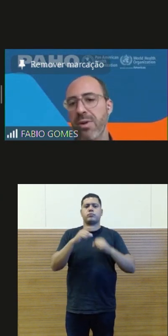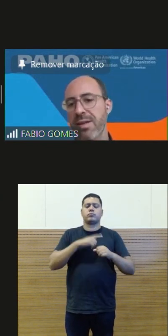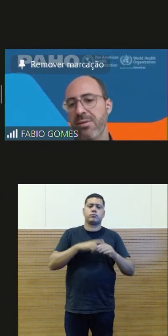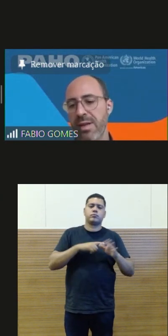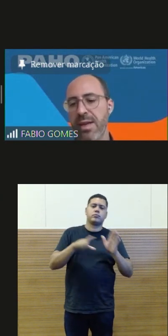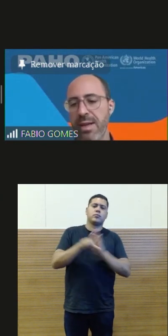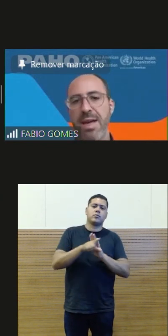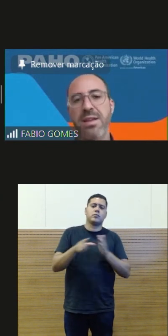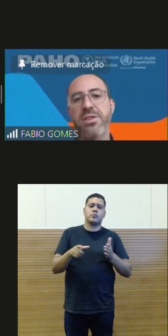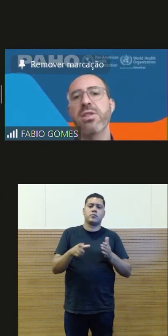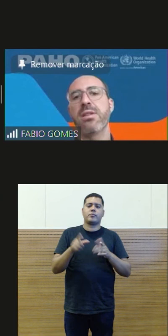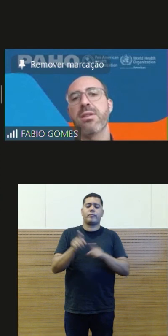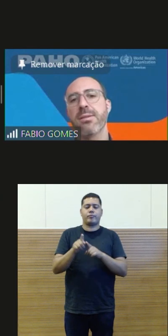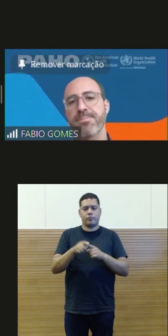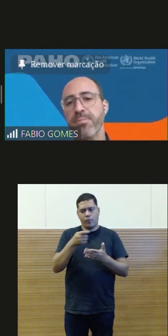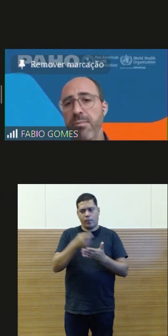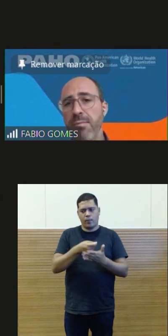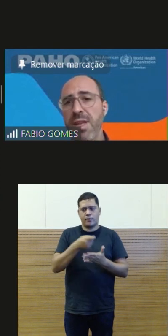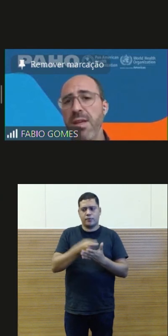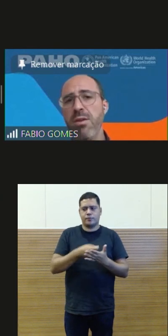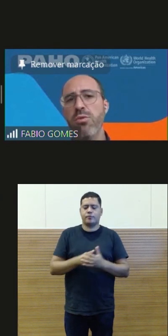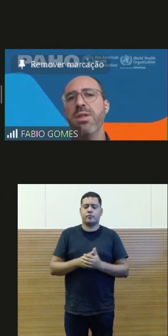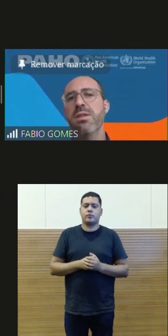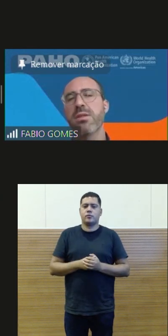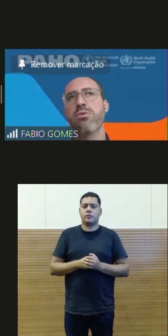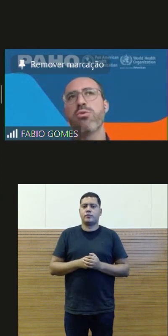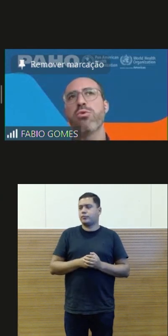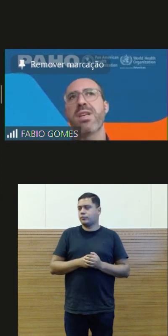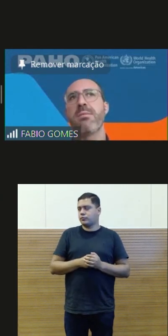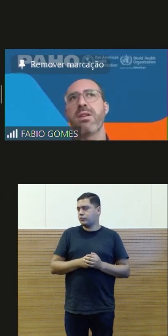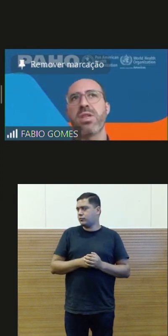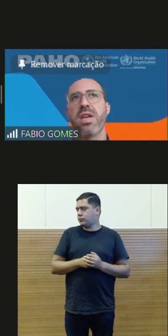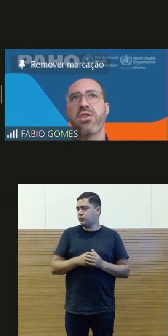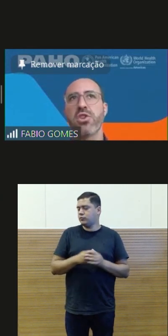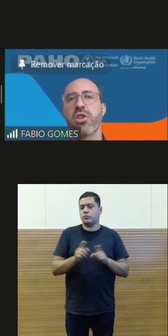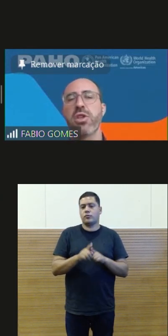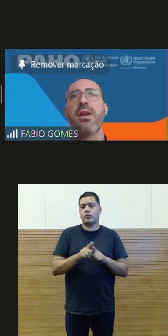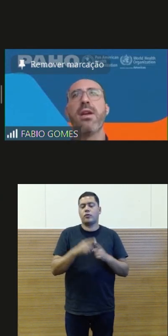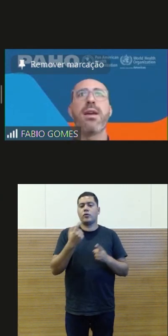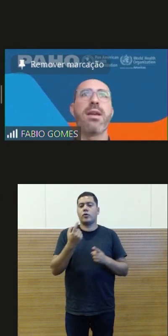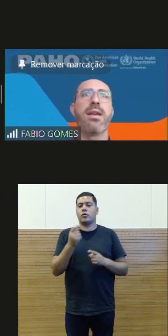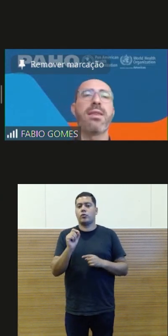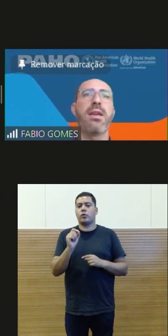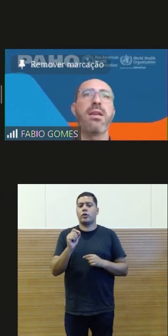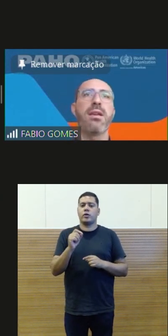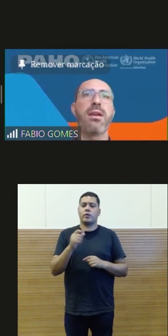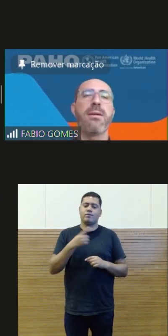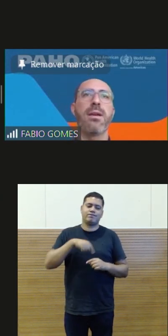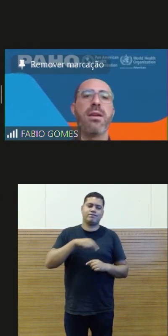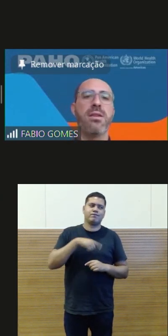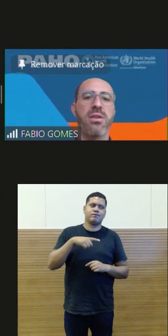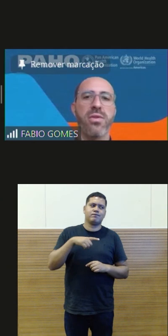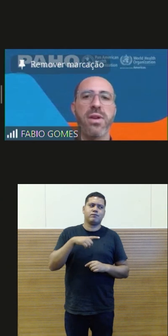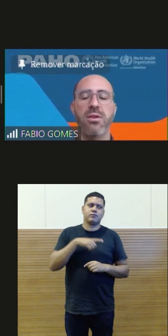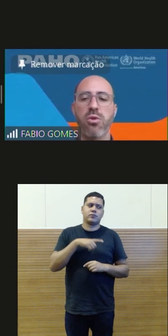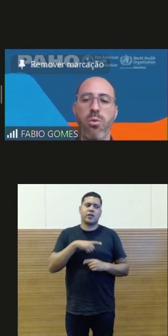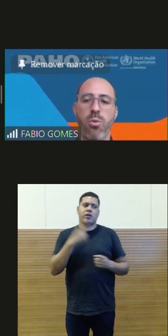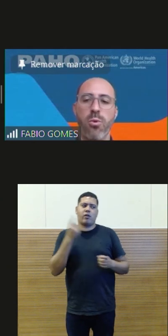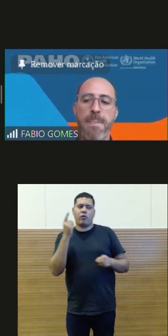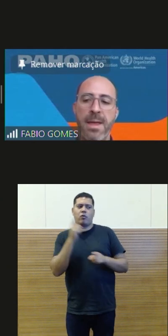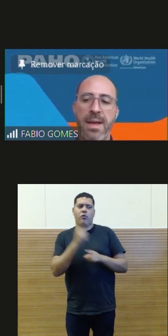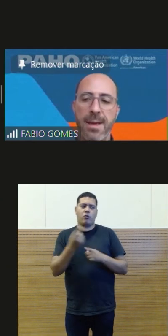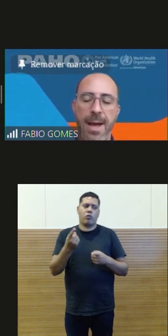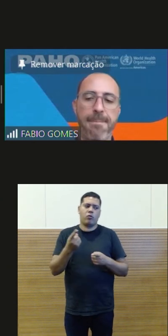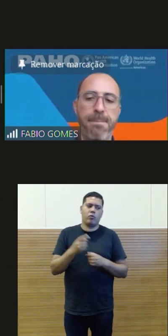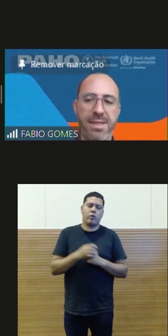the number of processed foods that should be regulated and to be guaranteed. And one of the elements